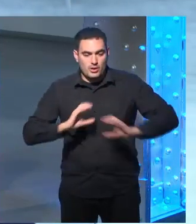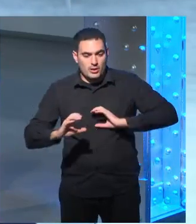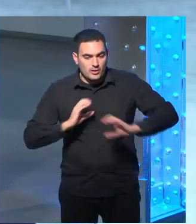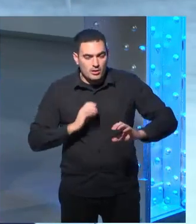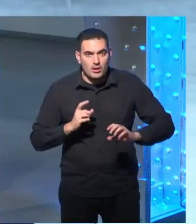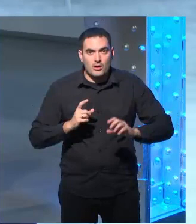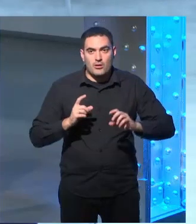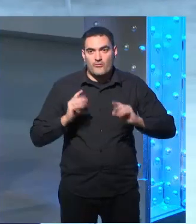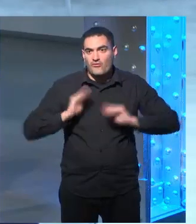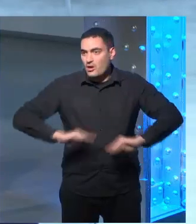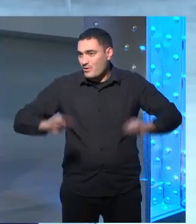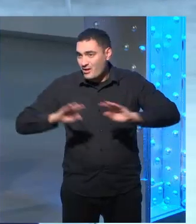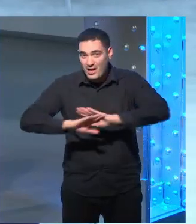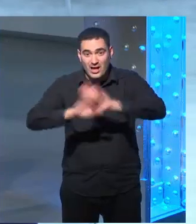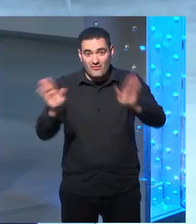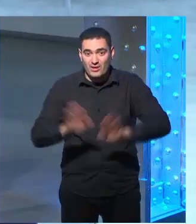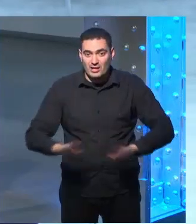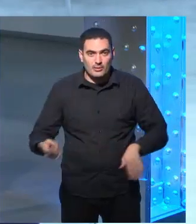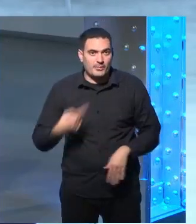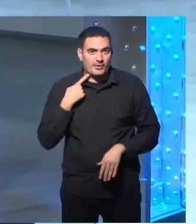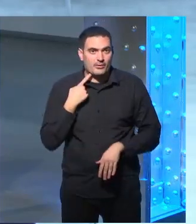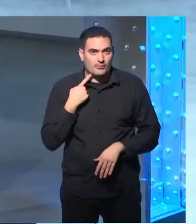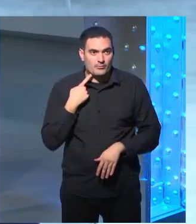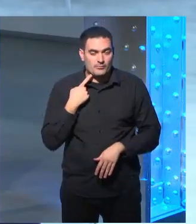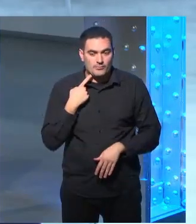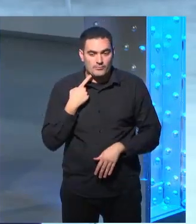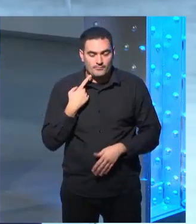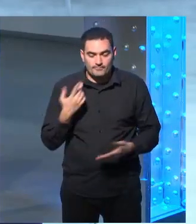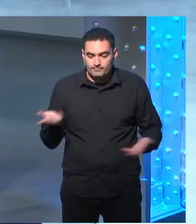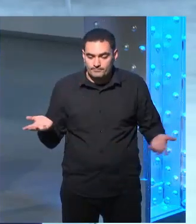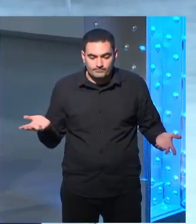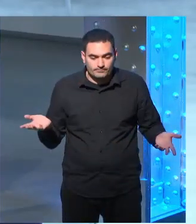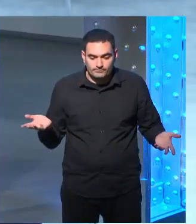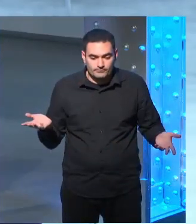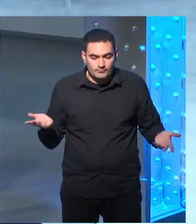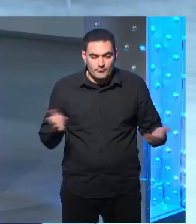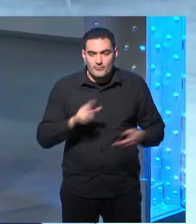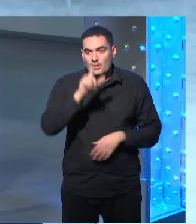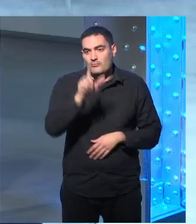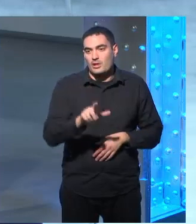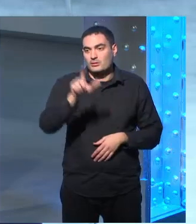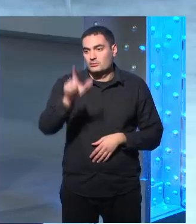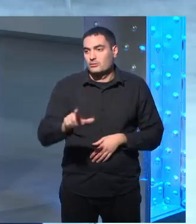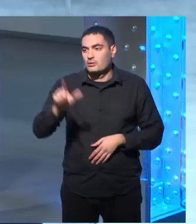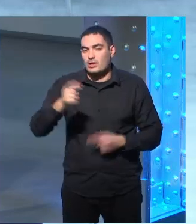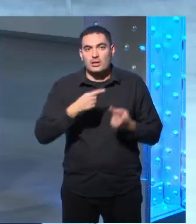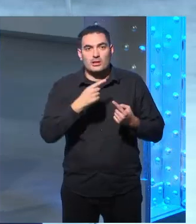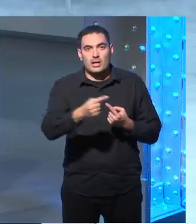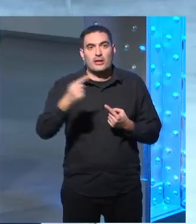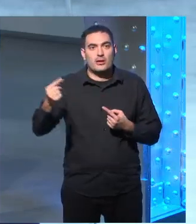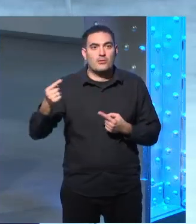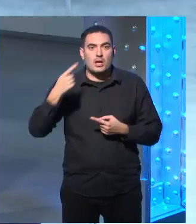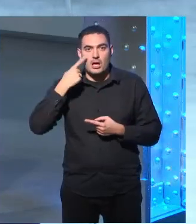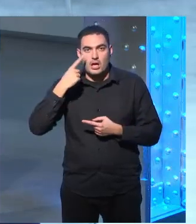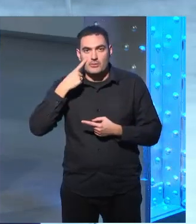catch up with the pace that technology is changing, we are really lost. There's nothing to do. We need to be